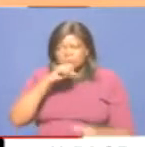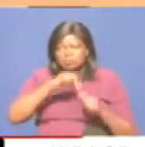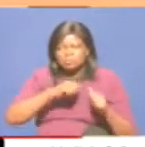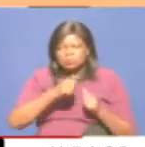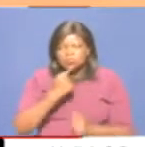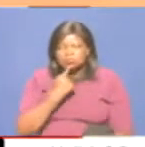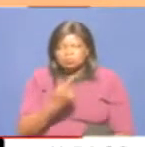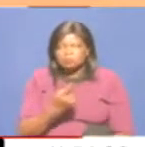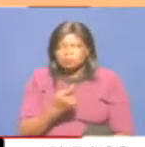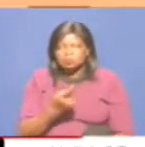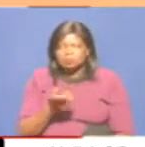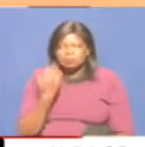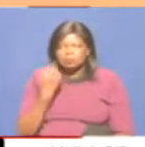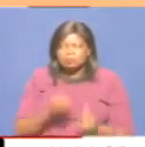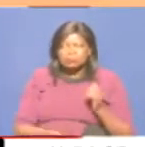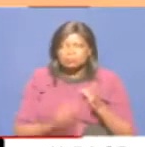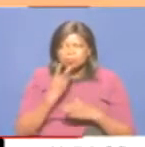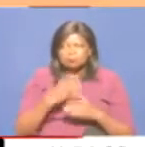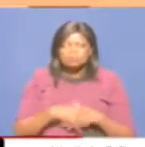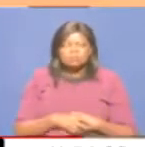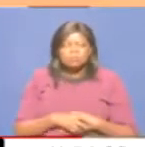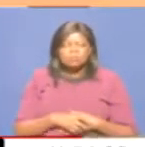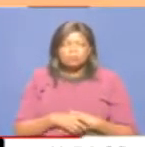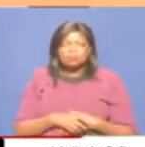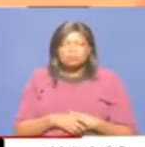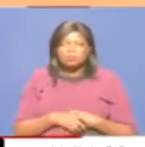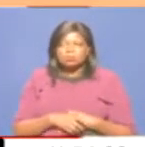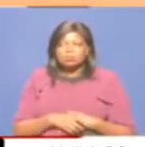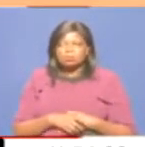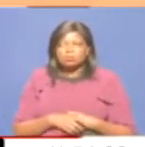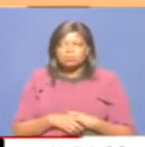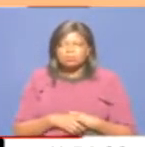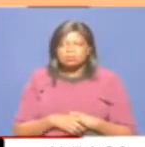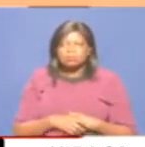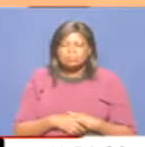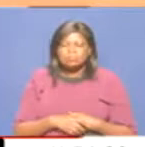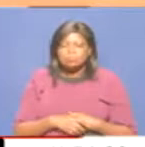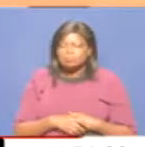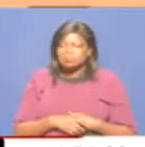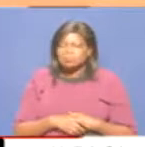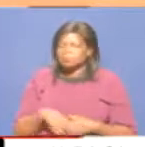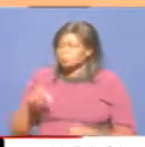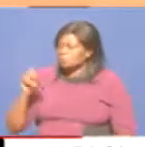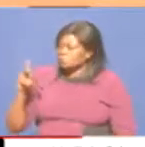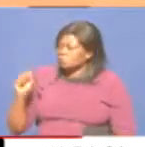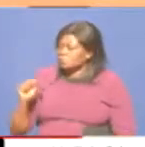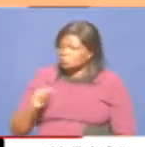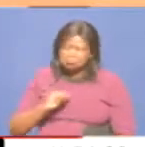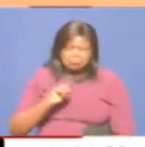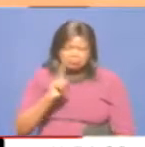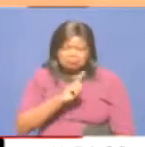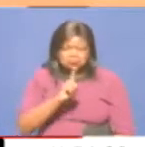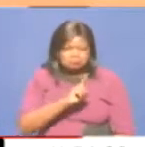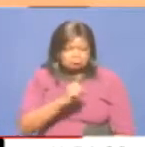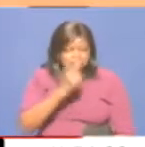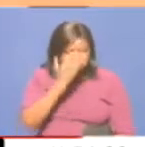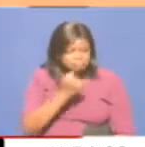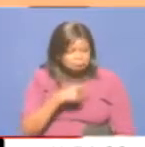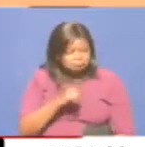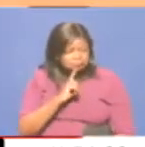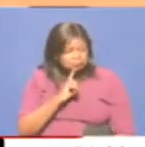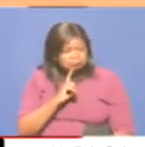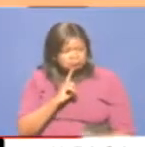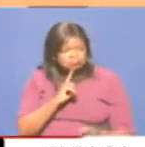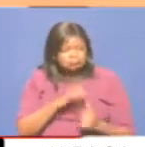Gideon Moi launched his NDC at the time. That is in Oka, yeah? Not necessarily, mm-hmm. because he said he's going all the way.